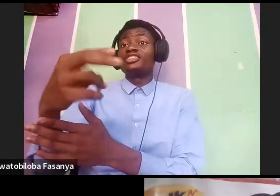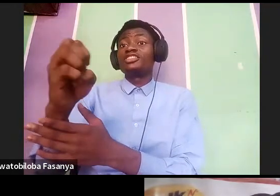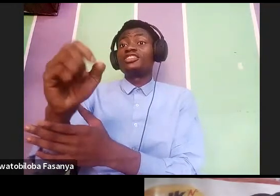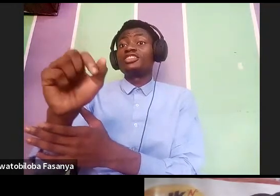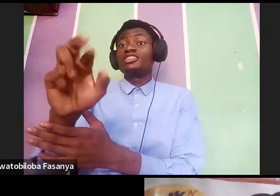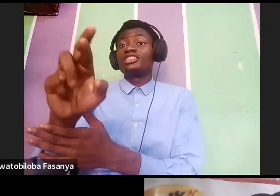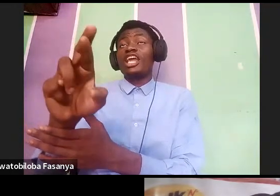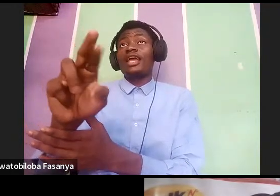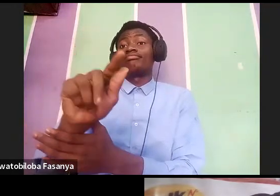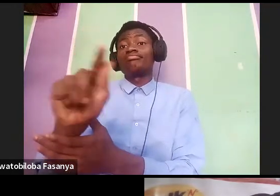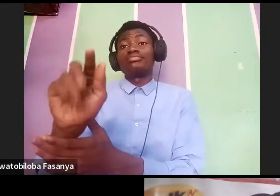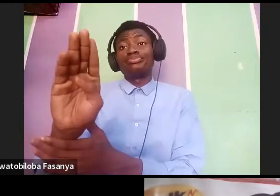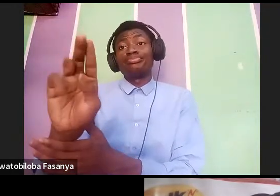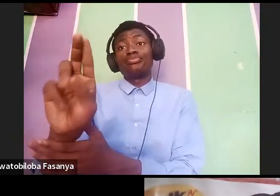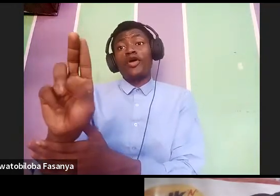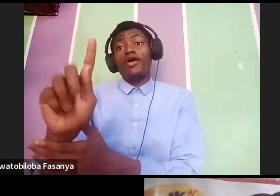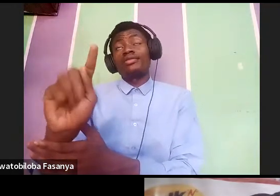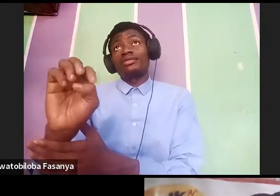funny enough,